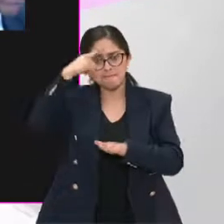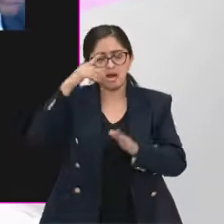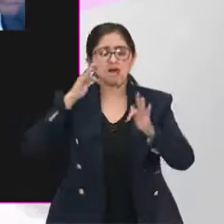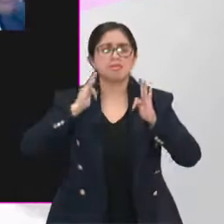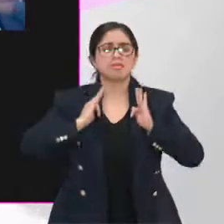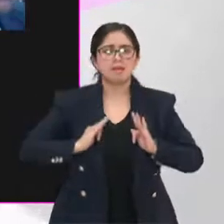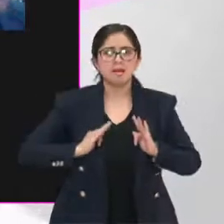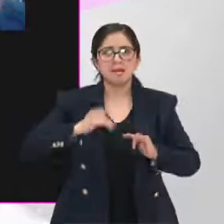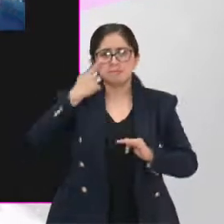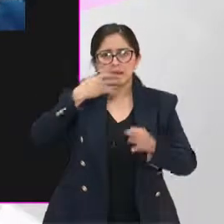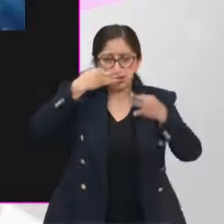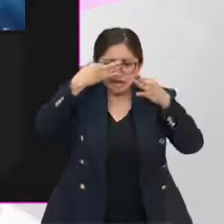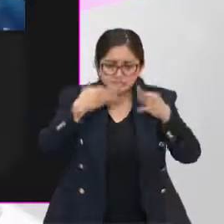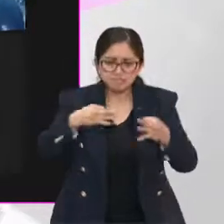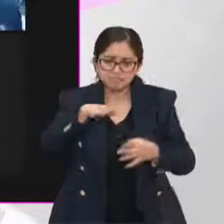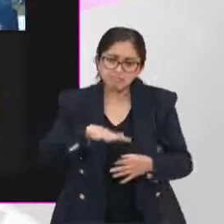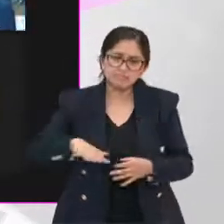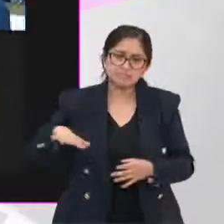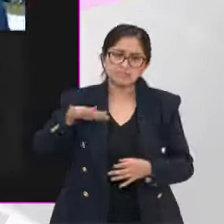can